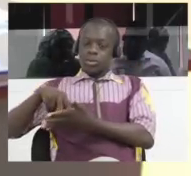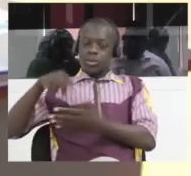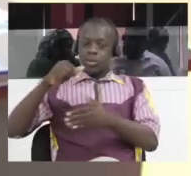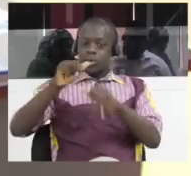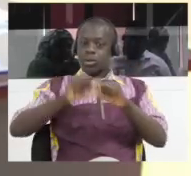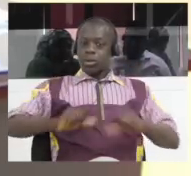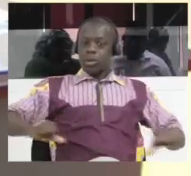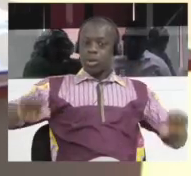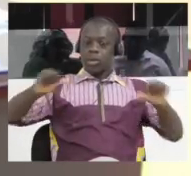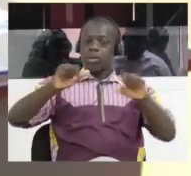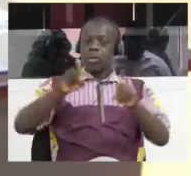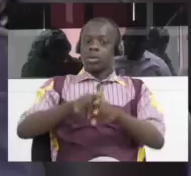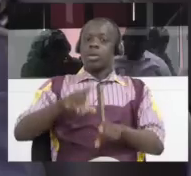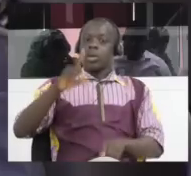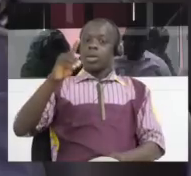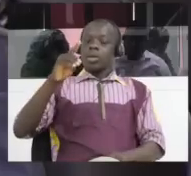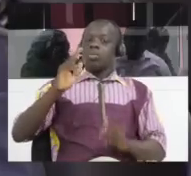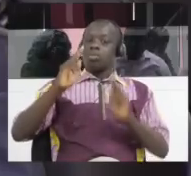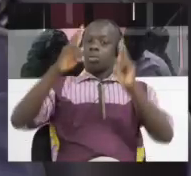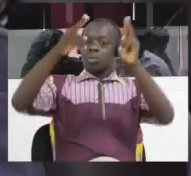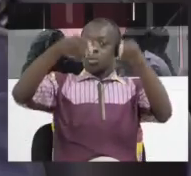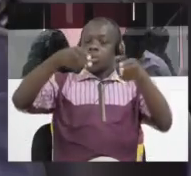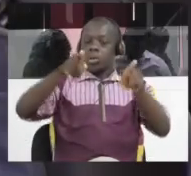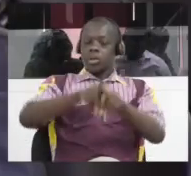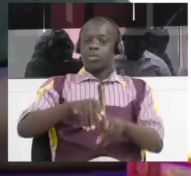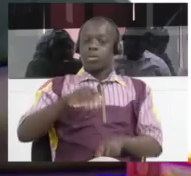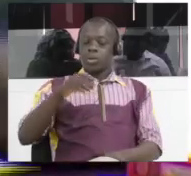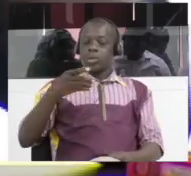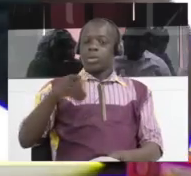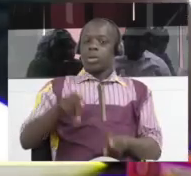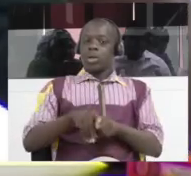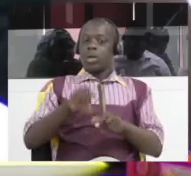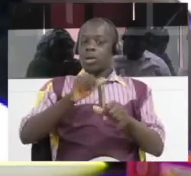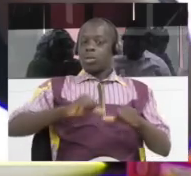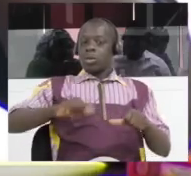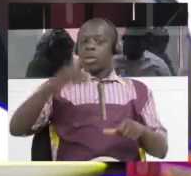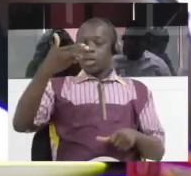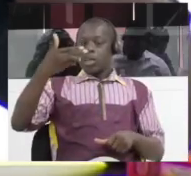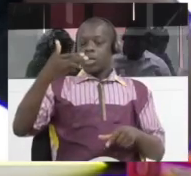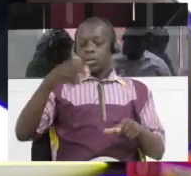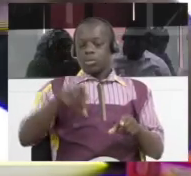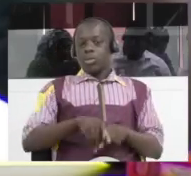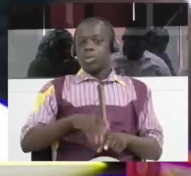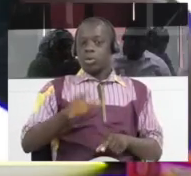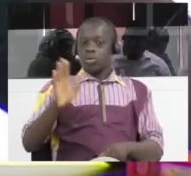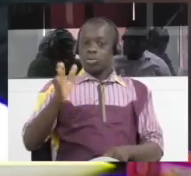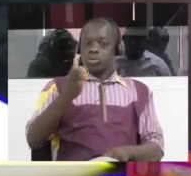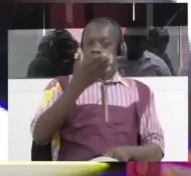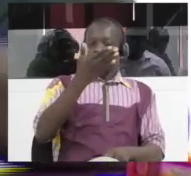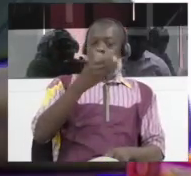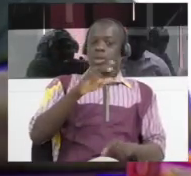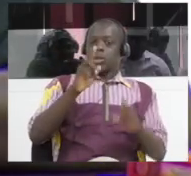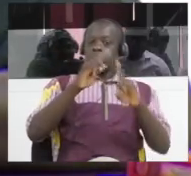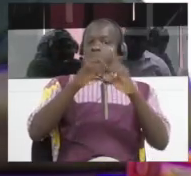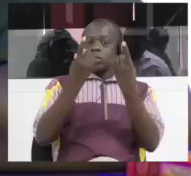Denton Bridge on the Serekunda end of the bridge, you know, at around 9 or so. And then from there, they would be trucked